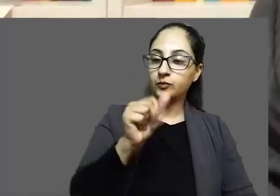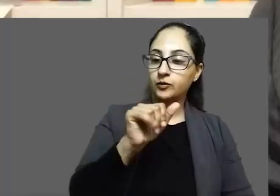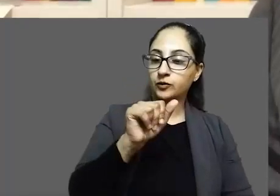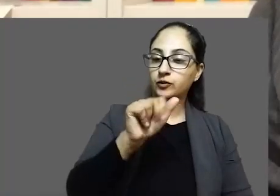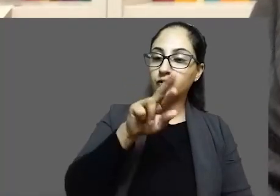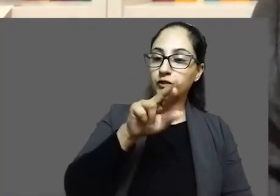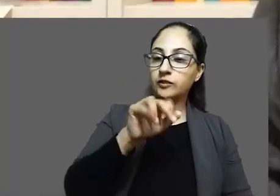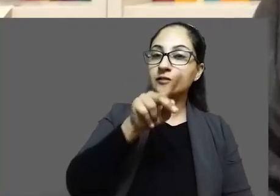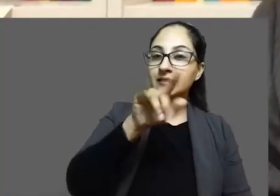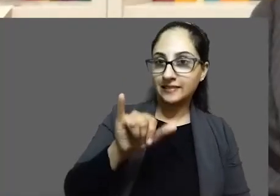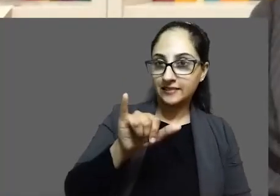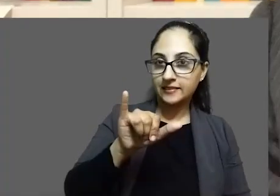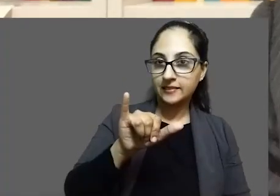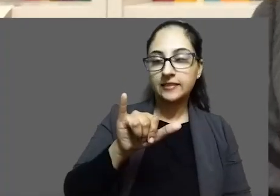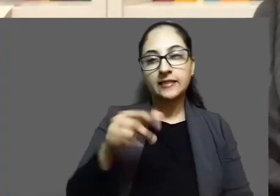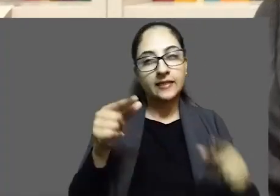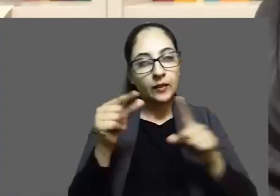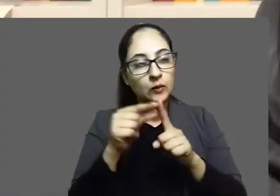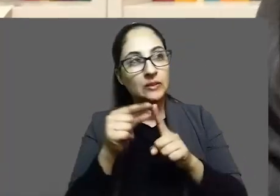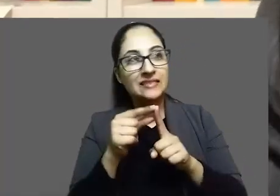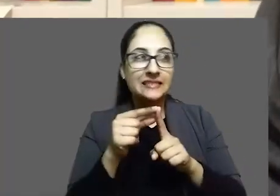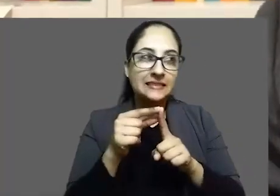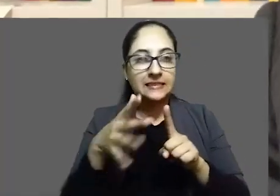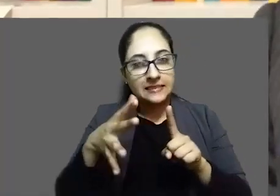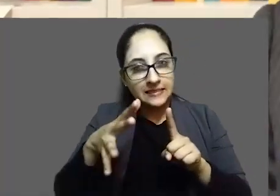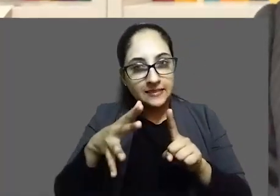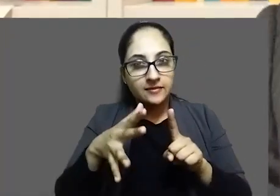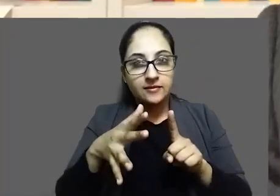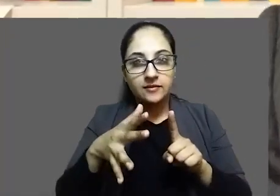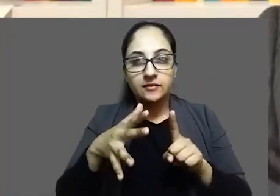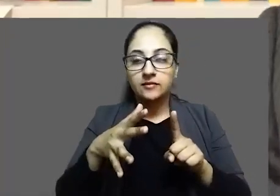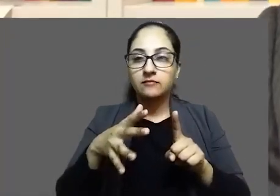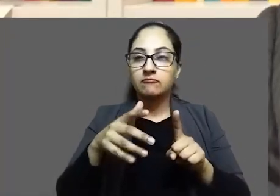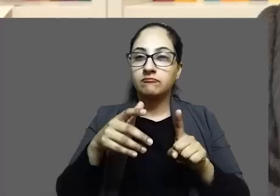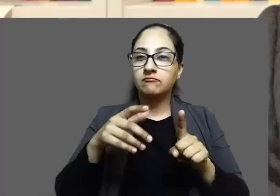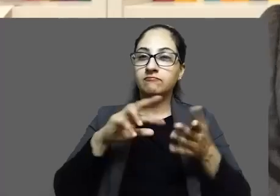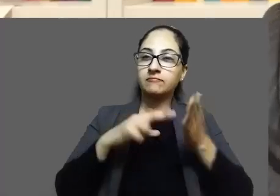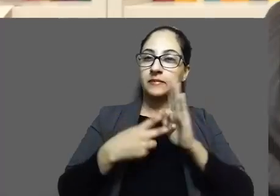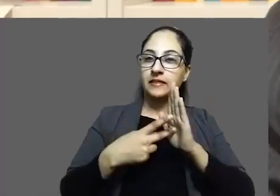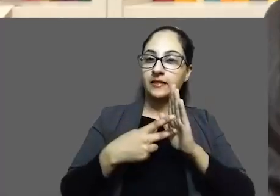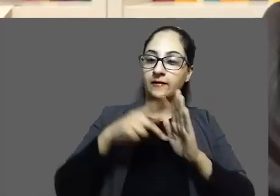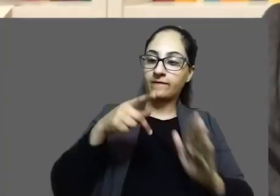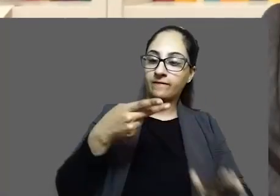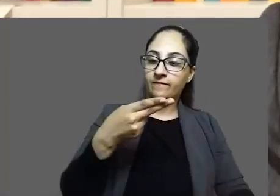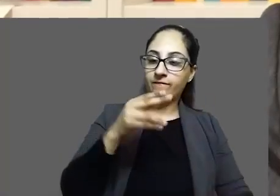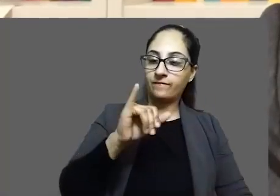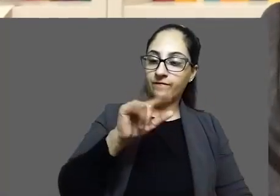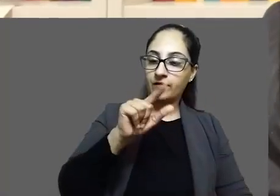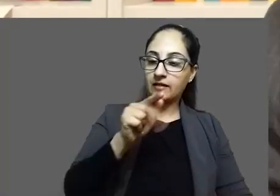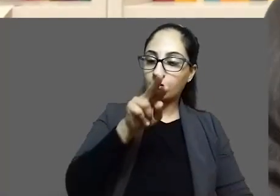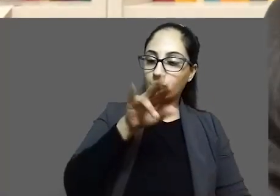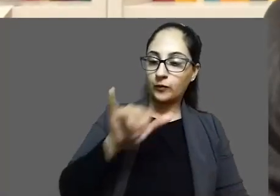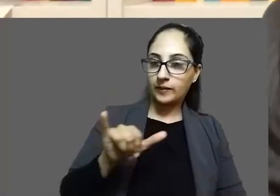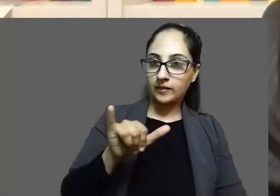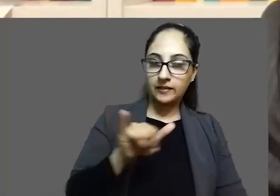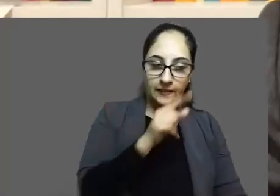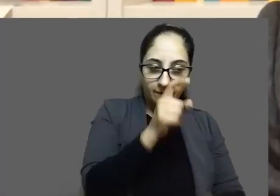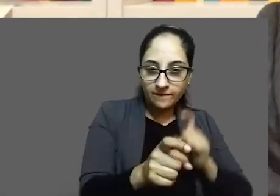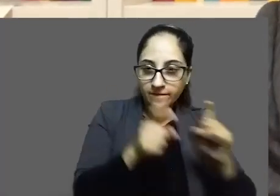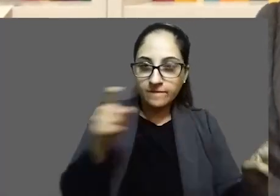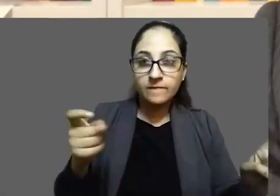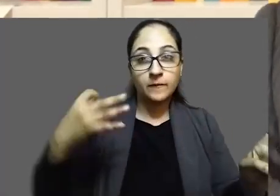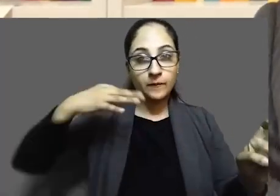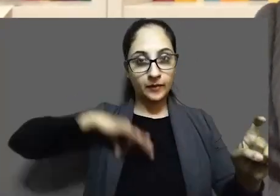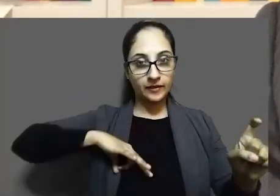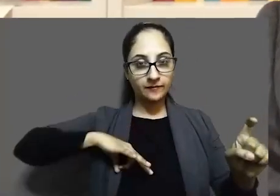about that intimacy of giving, that intimacy of thinking about what is due to others around us at all times. That it's not just I'm